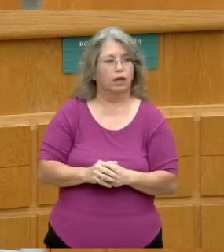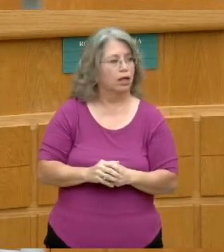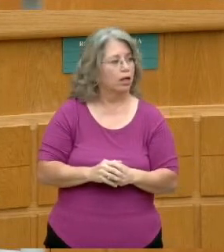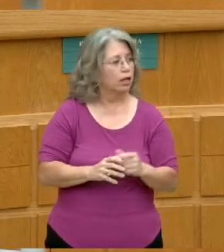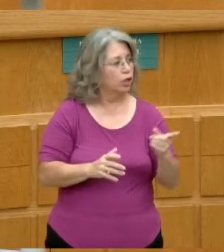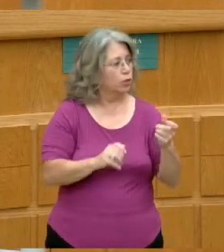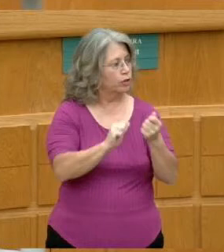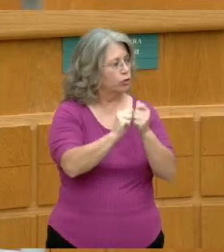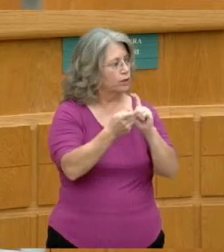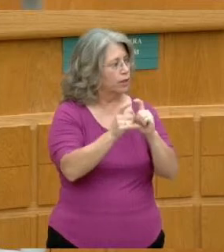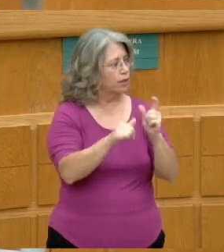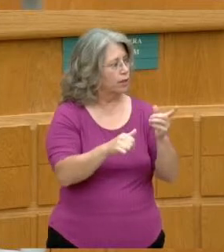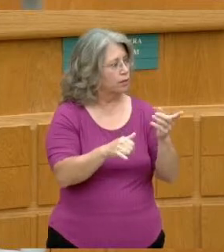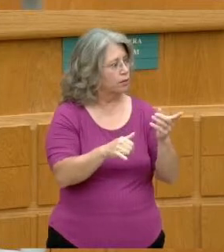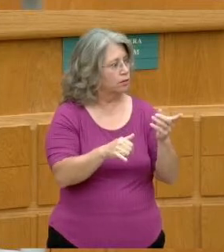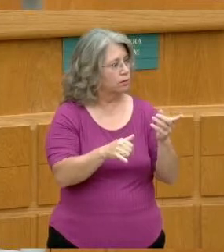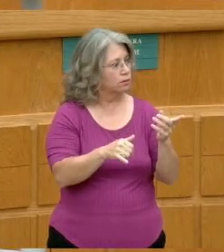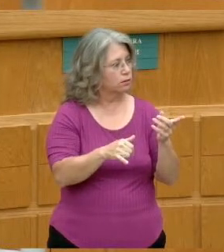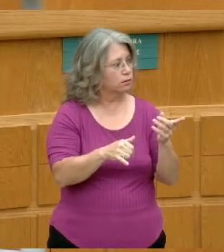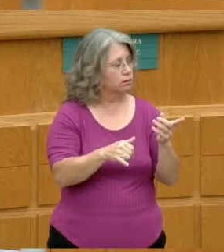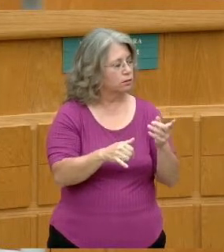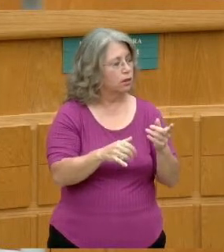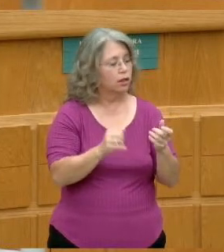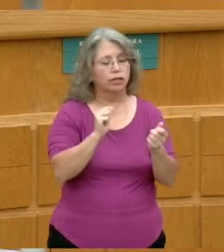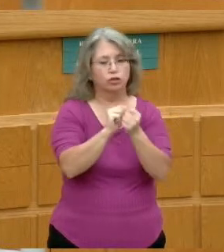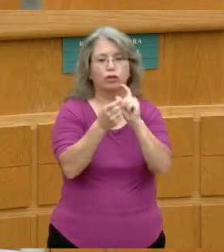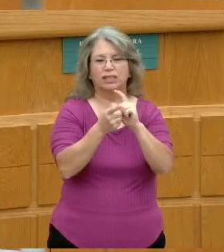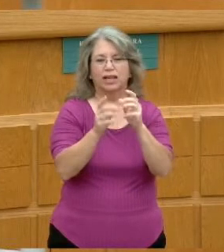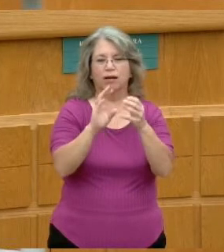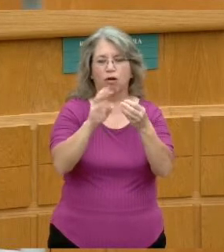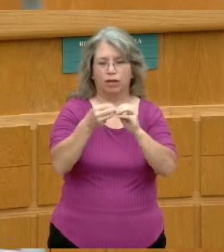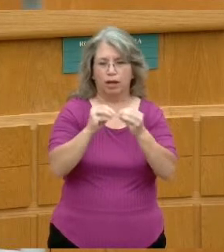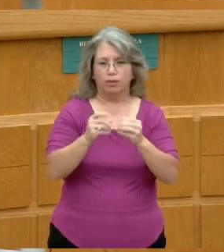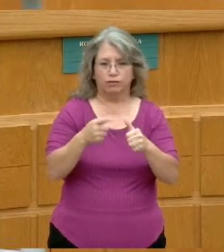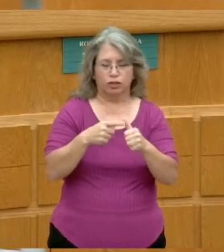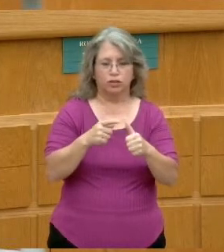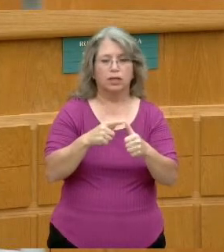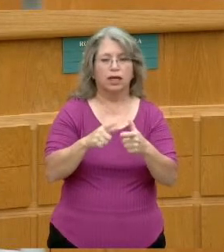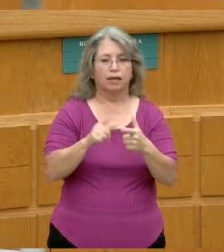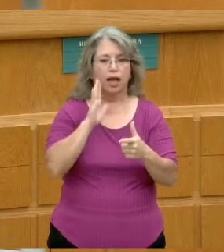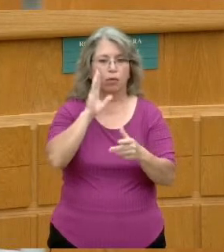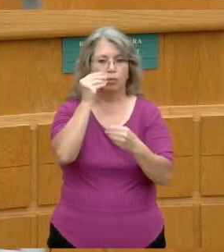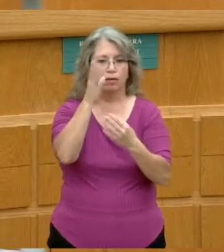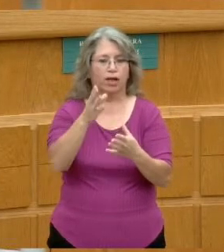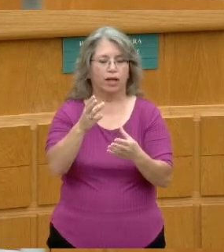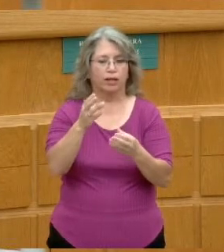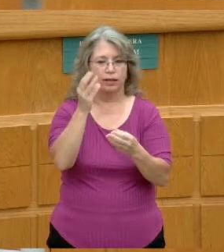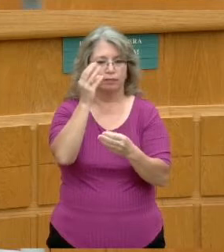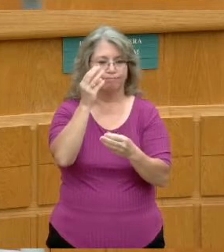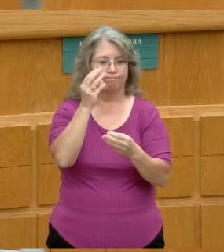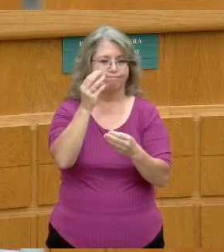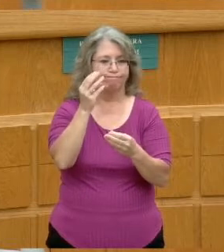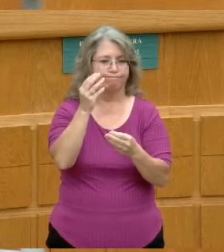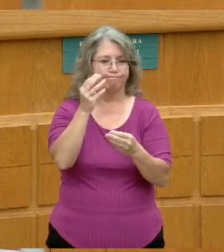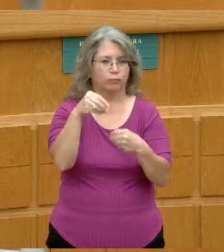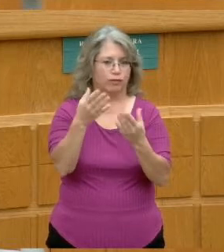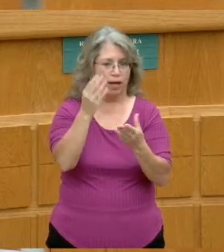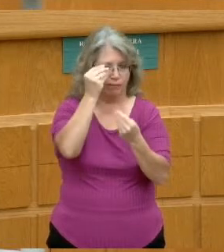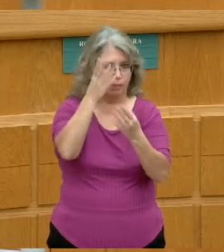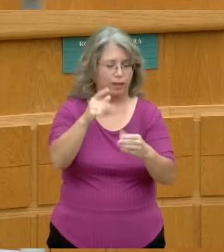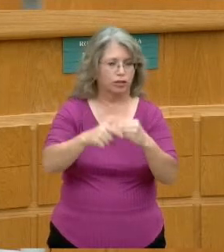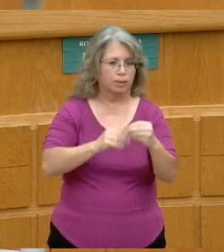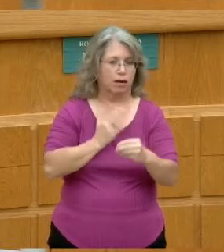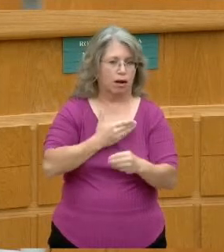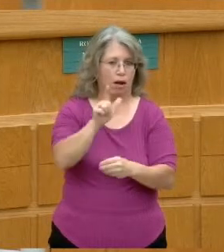did you want to translate? Okay, we'll translate these numbers real quick, and then I'll do a quick update on our library services that'll begin to open in a partial way